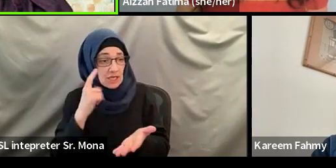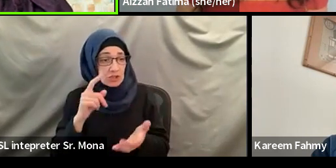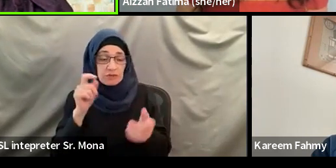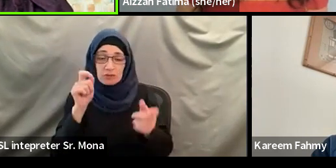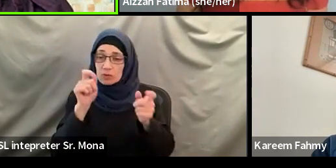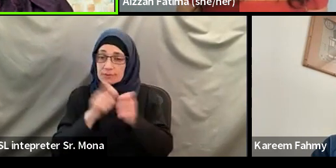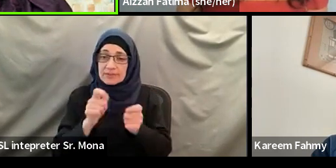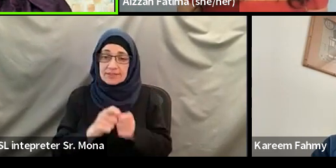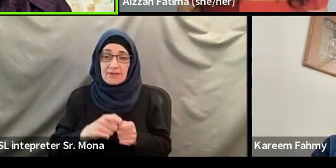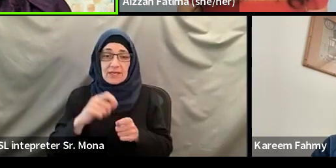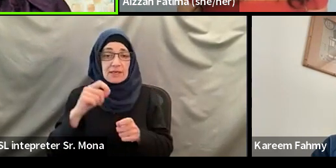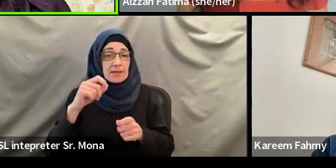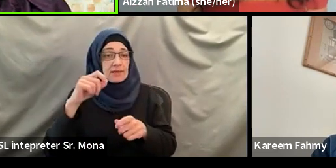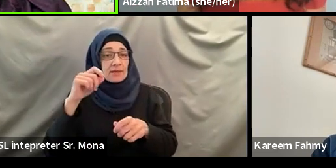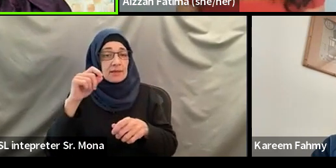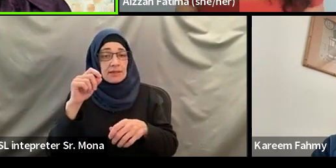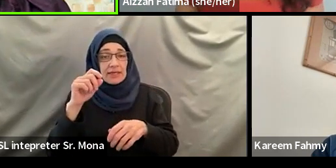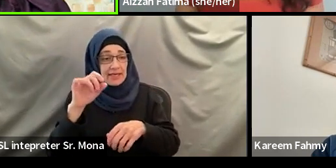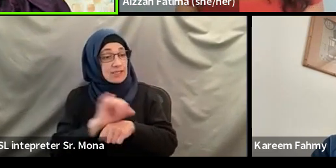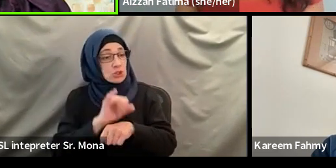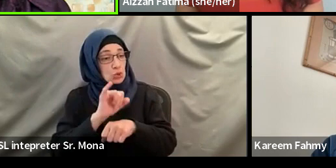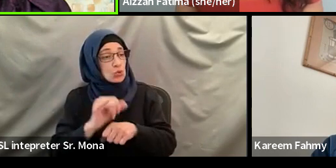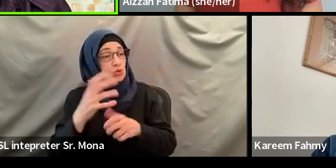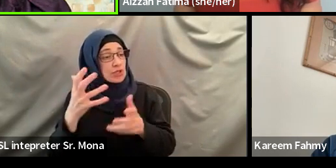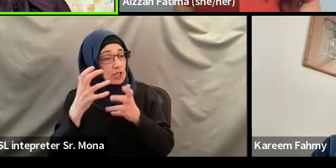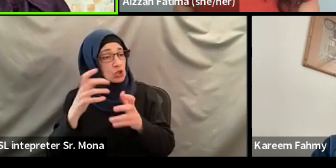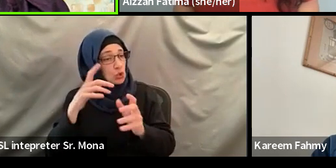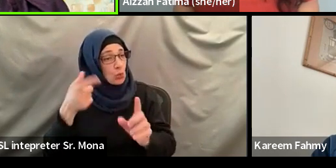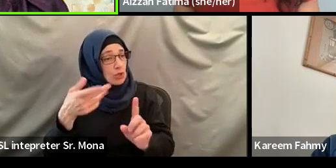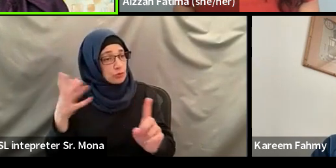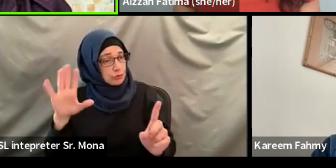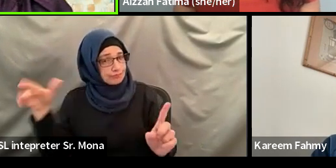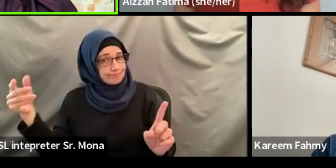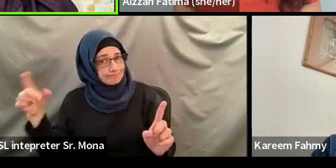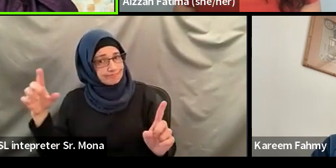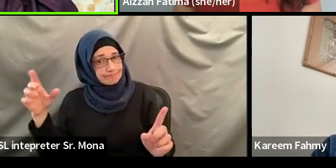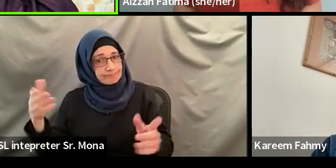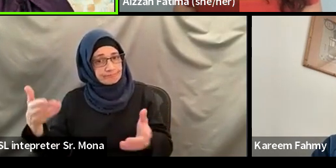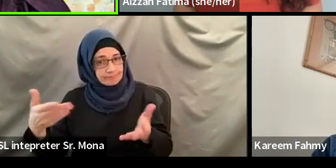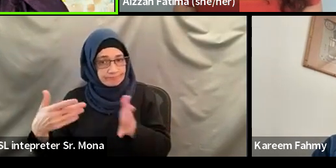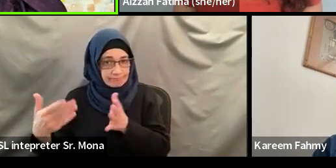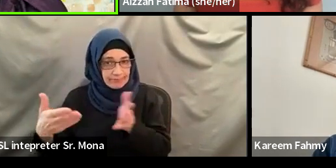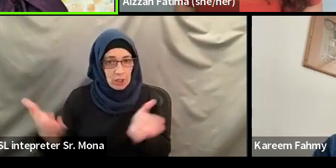would like to direct people towards, that would be appreciated.